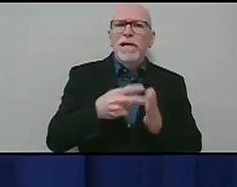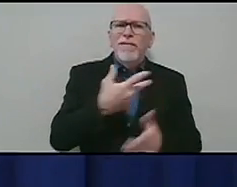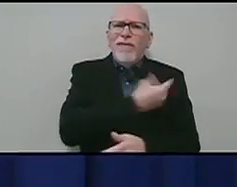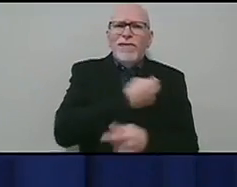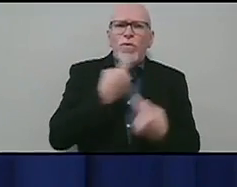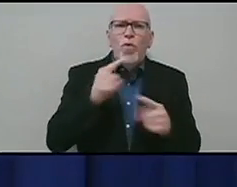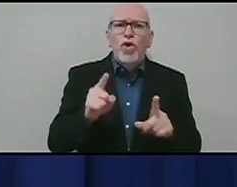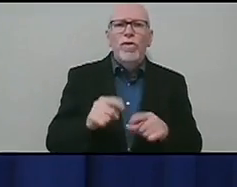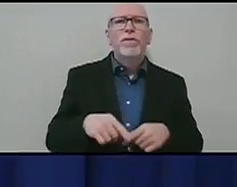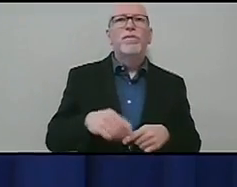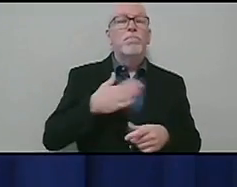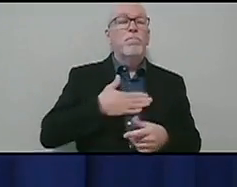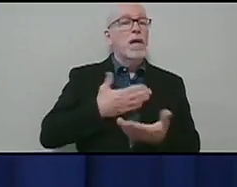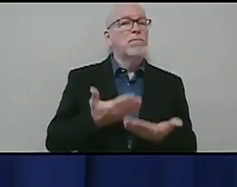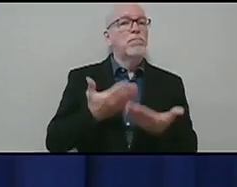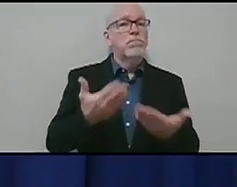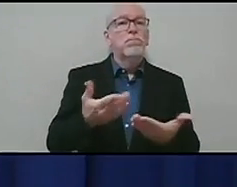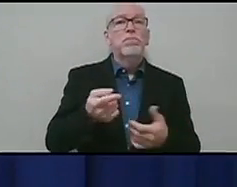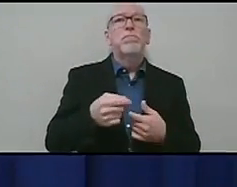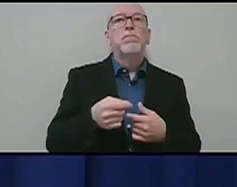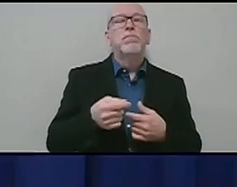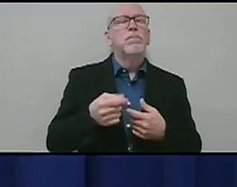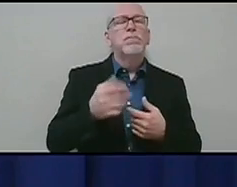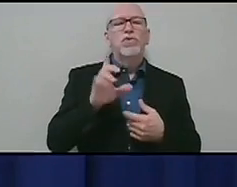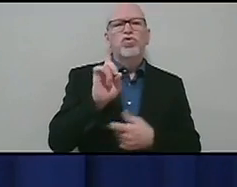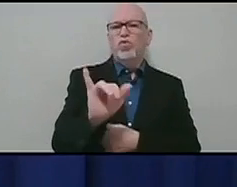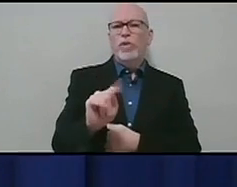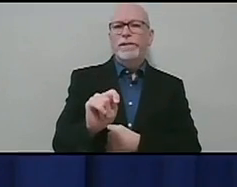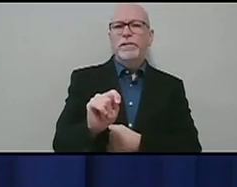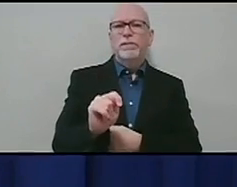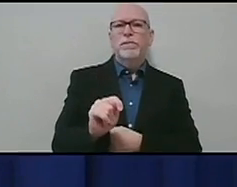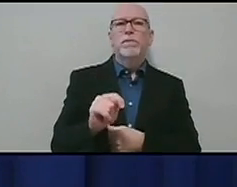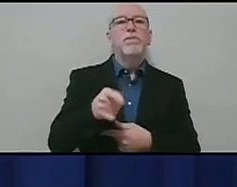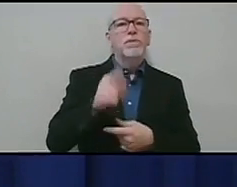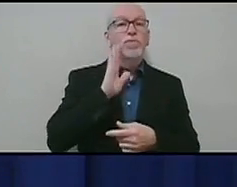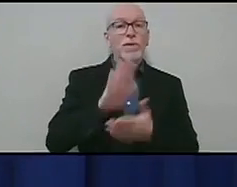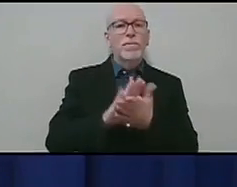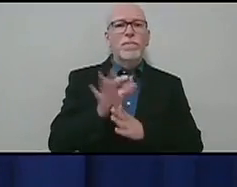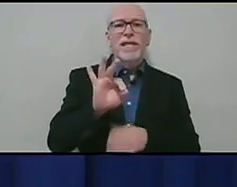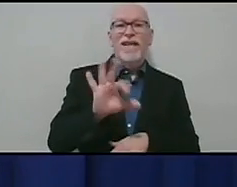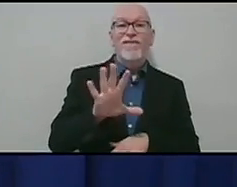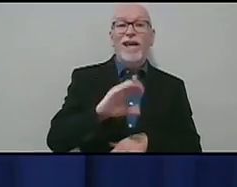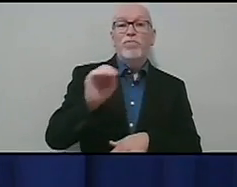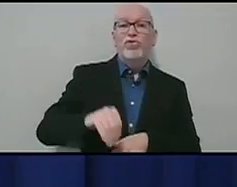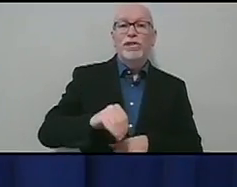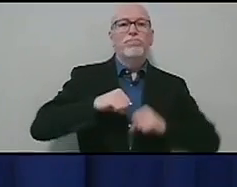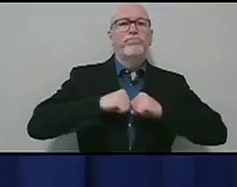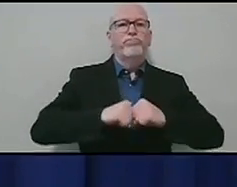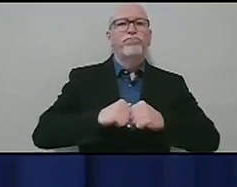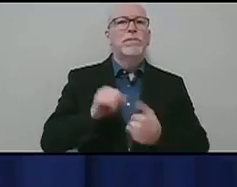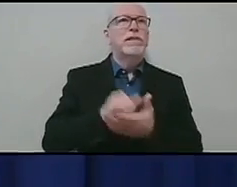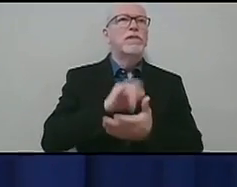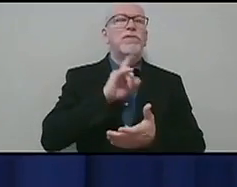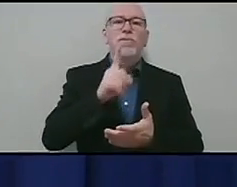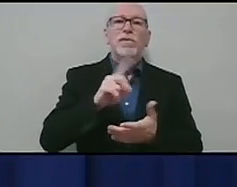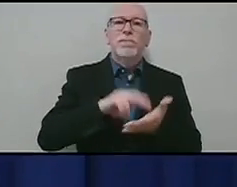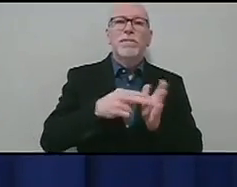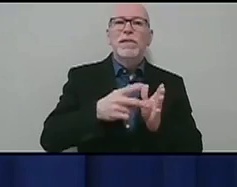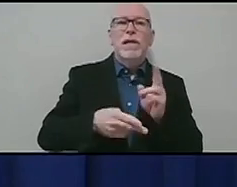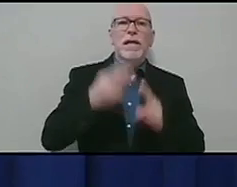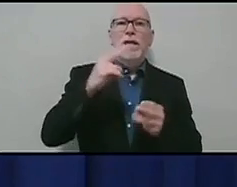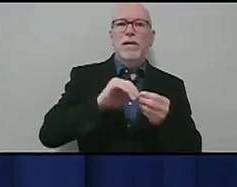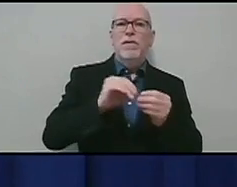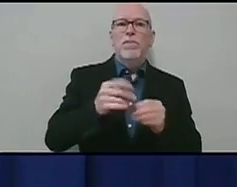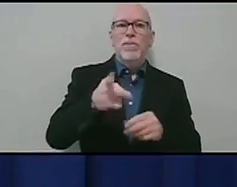my advice is to just do it. It gets you to that 95% effective rate. That's really what gets you to that high number. And